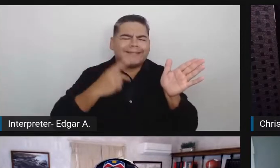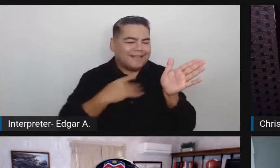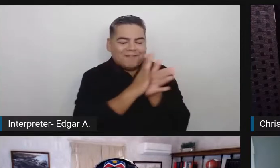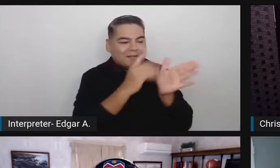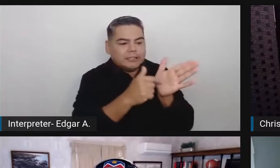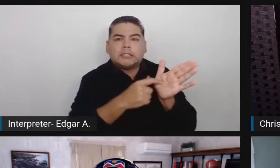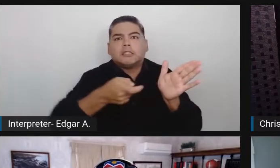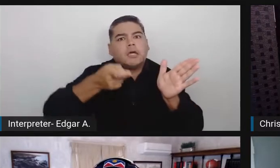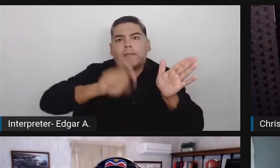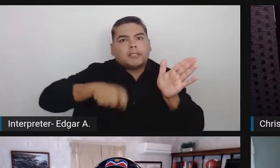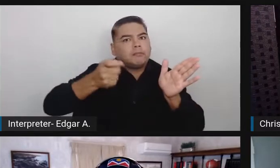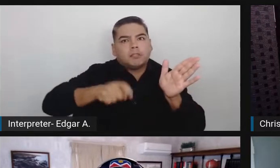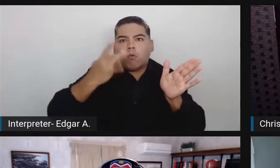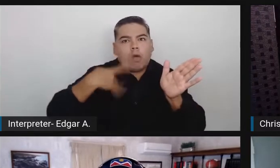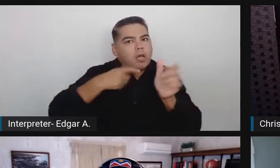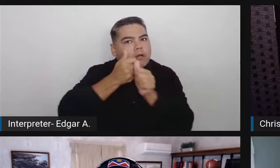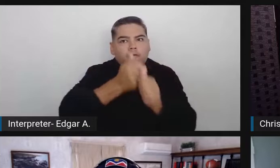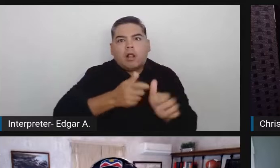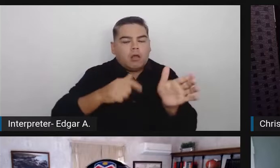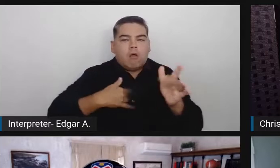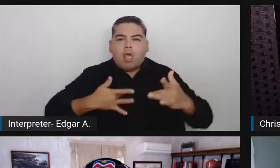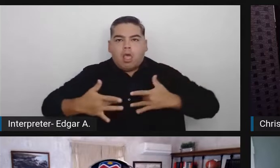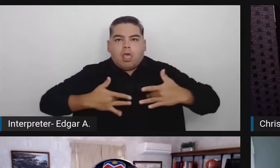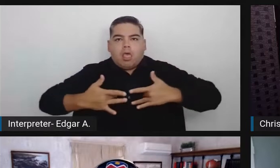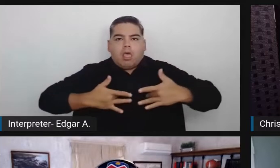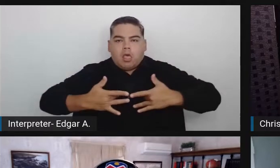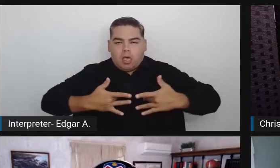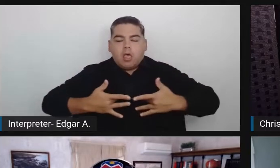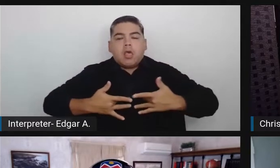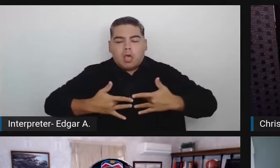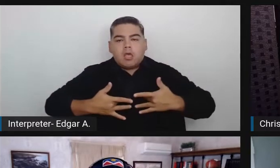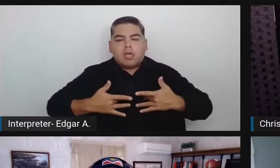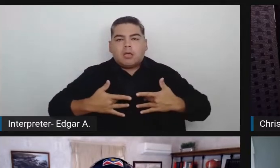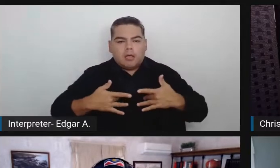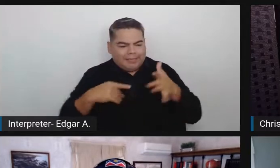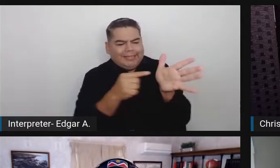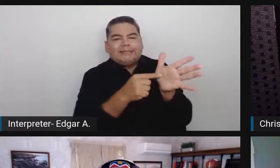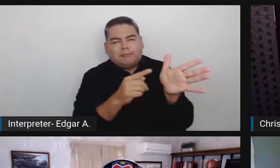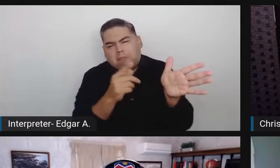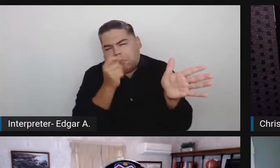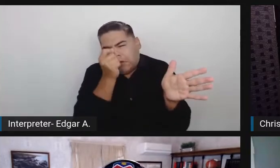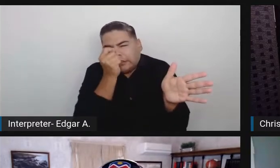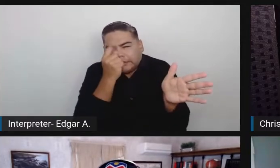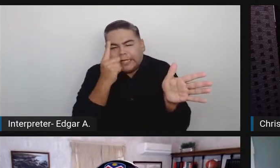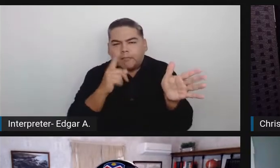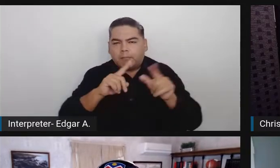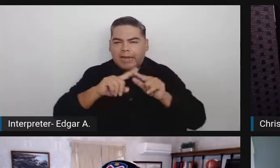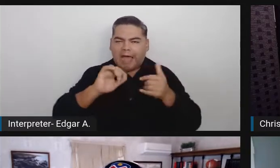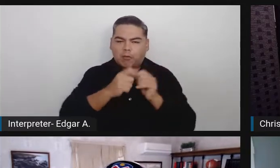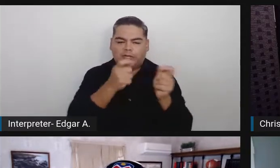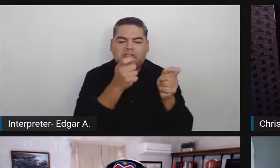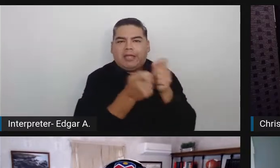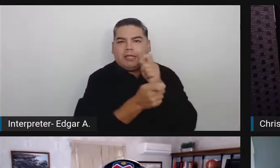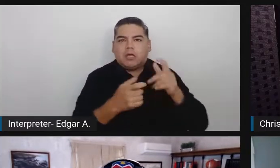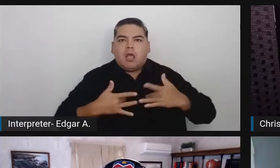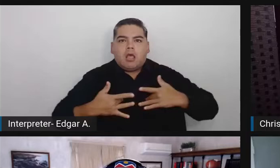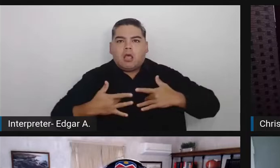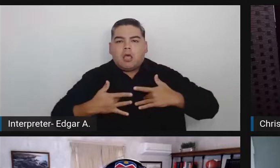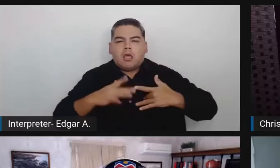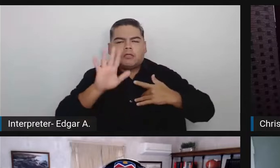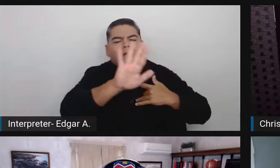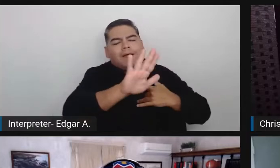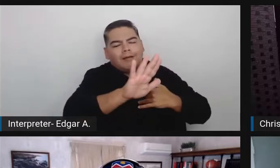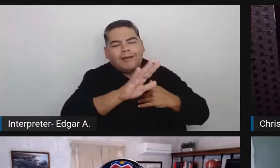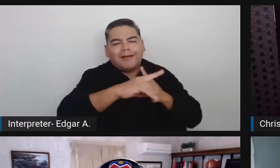of parlay that into a positive outcome. But that's a very delicate balance. So how do you approach